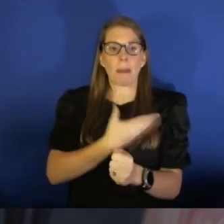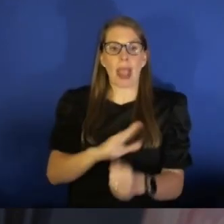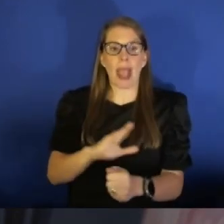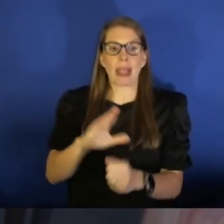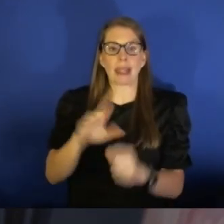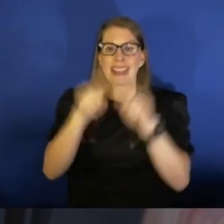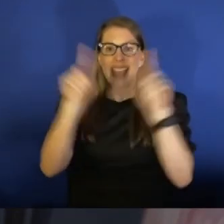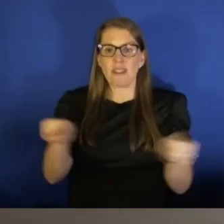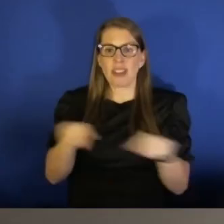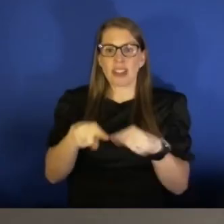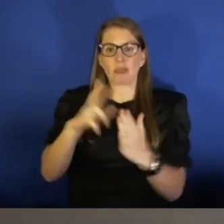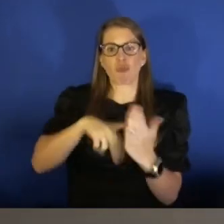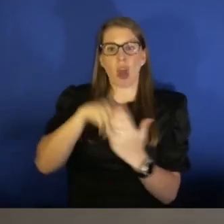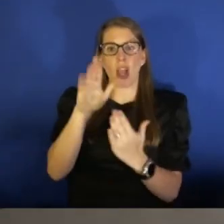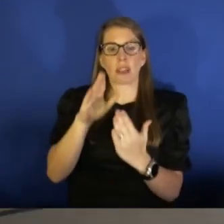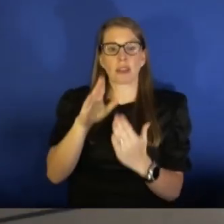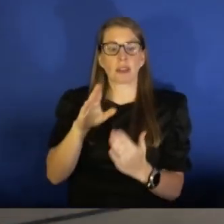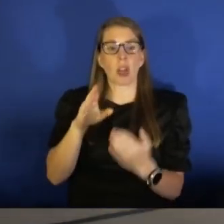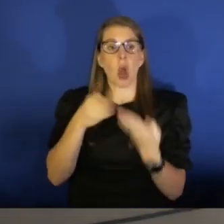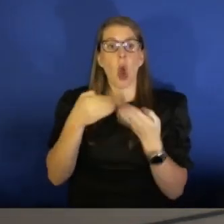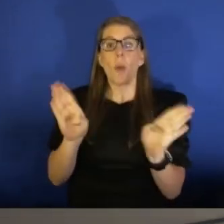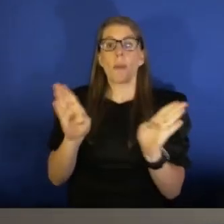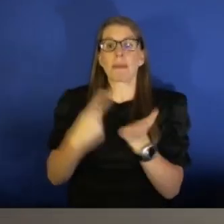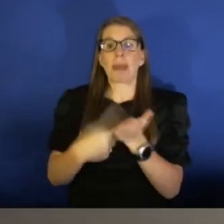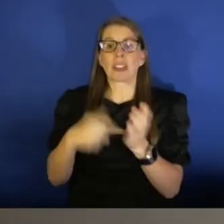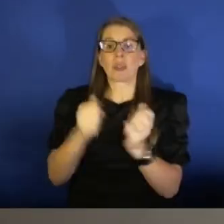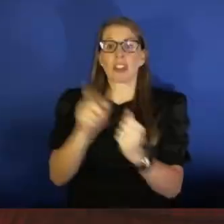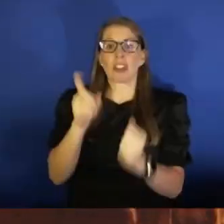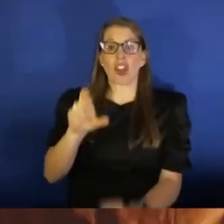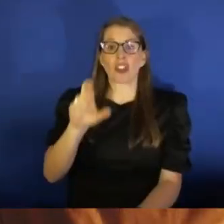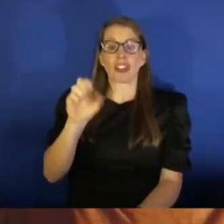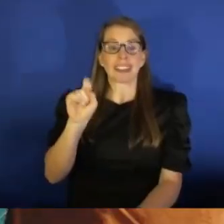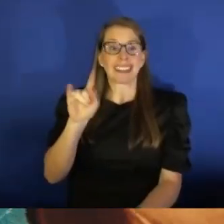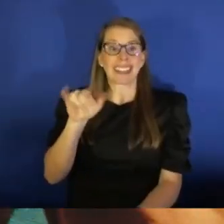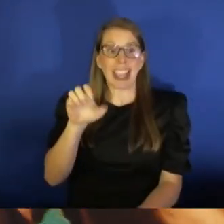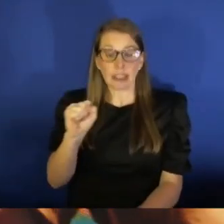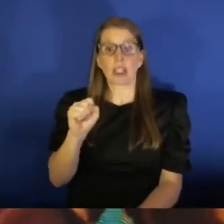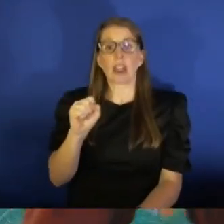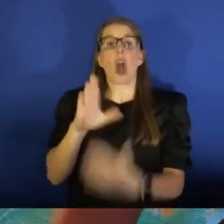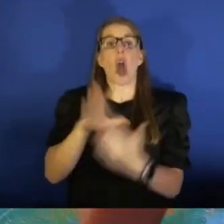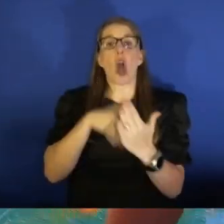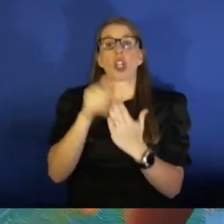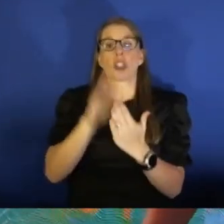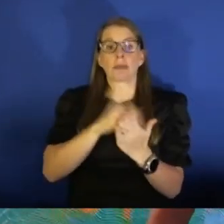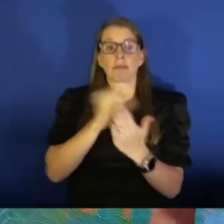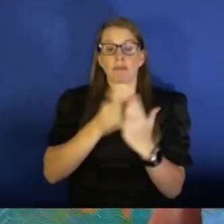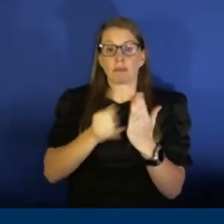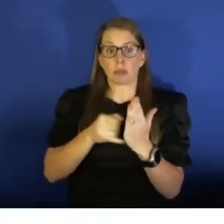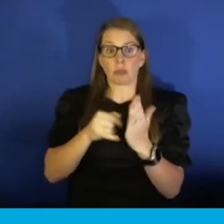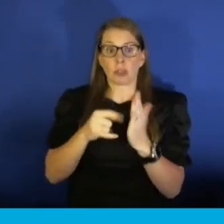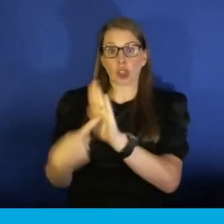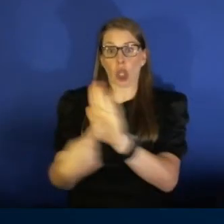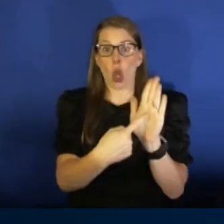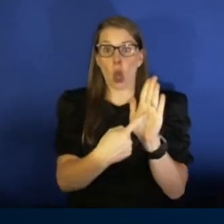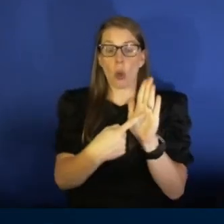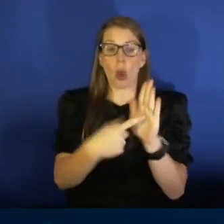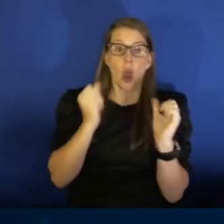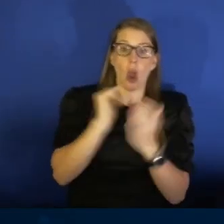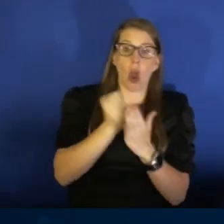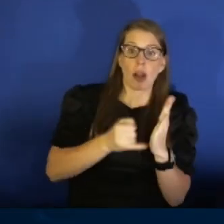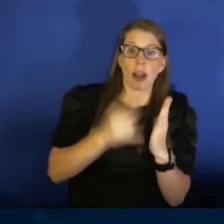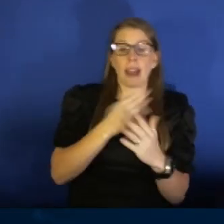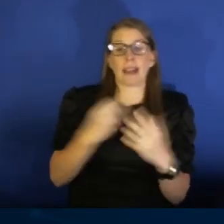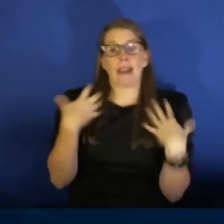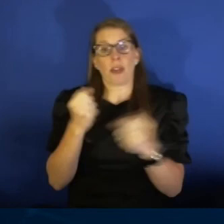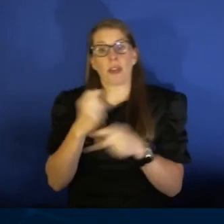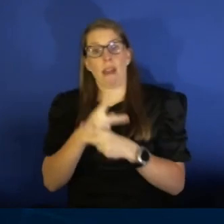On Open Mics with Dr. Stites, we go live to an art show to explain the link between art and healthcare ethics. We'll see you Wednesday at